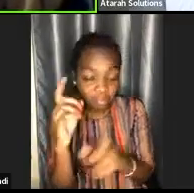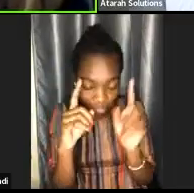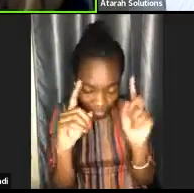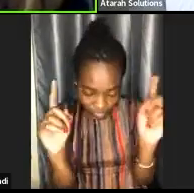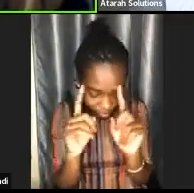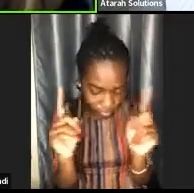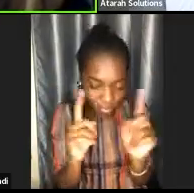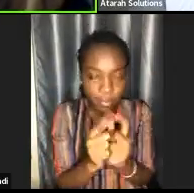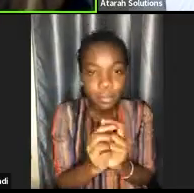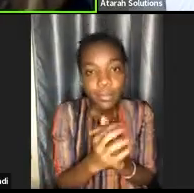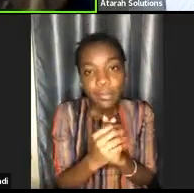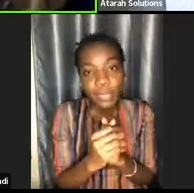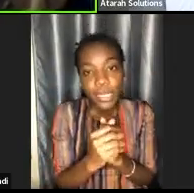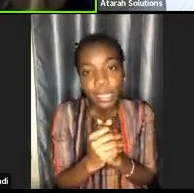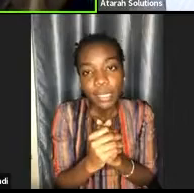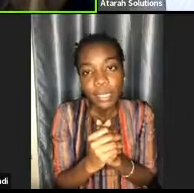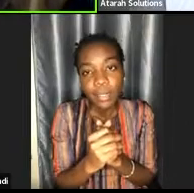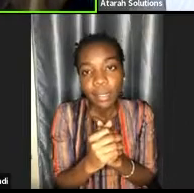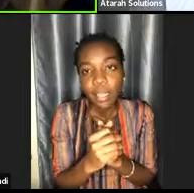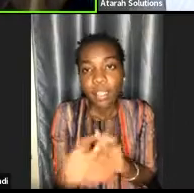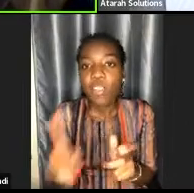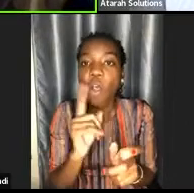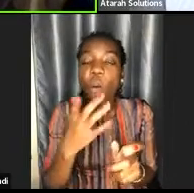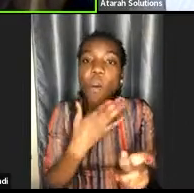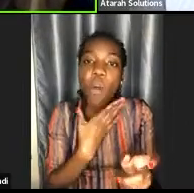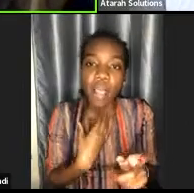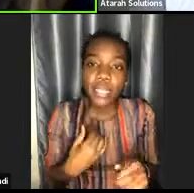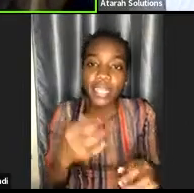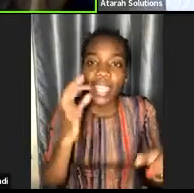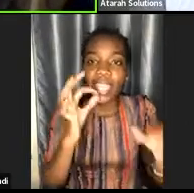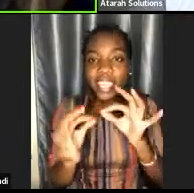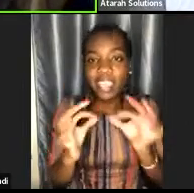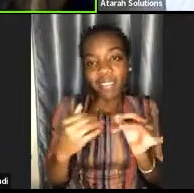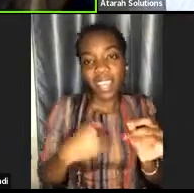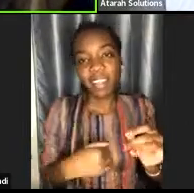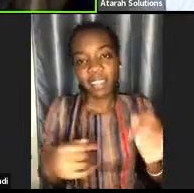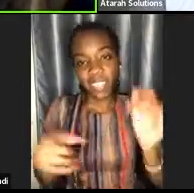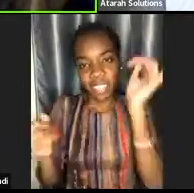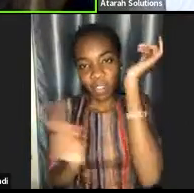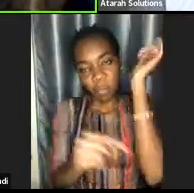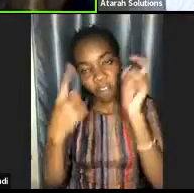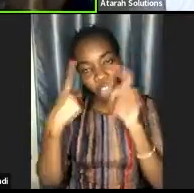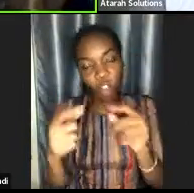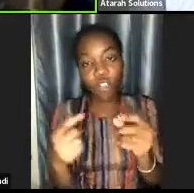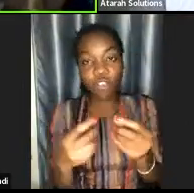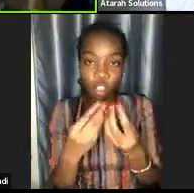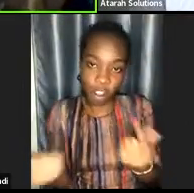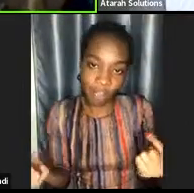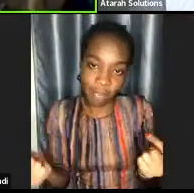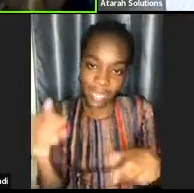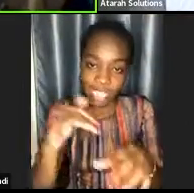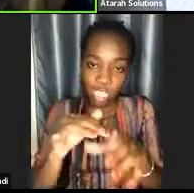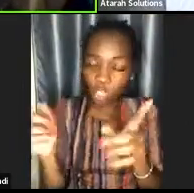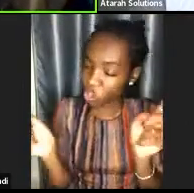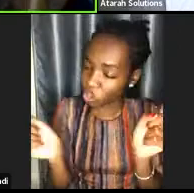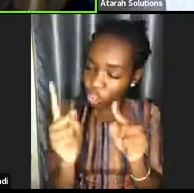right? They want, if there's a dispute, it should be resolved within the shortest time